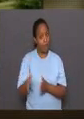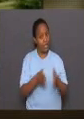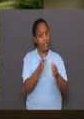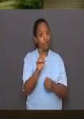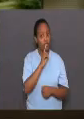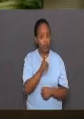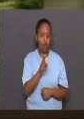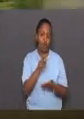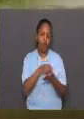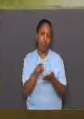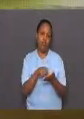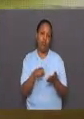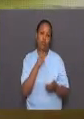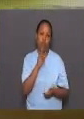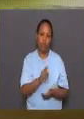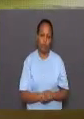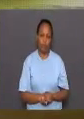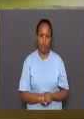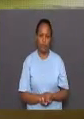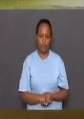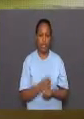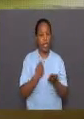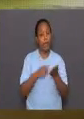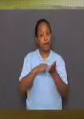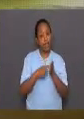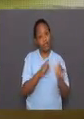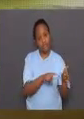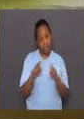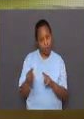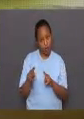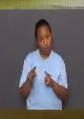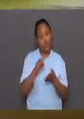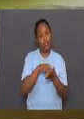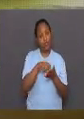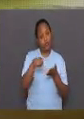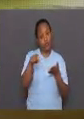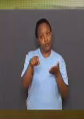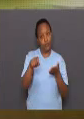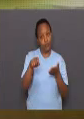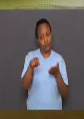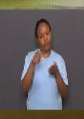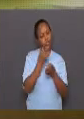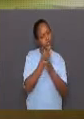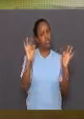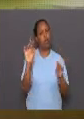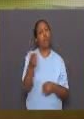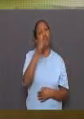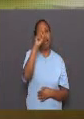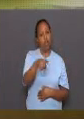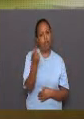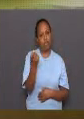the press. This means that the press must be free to